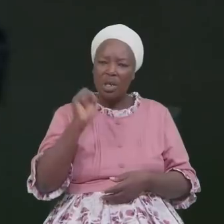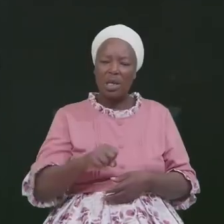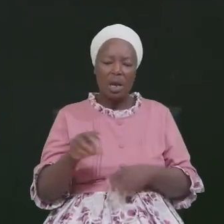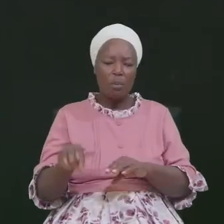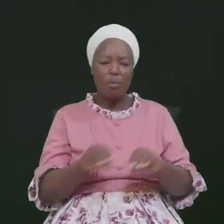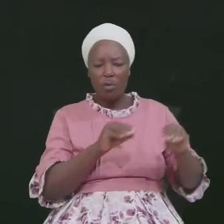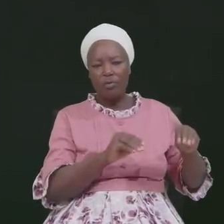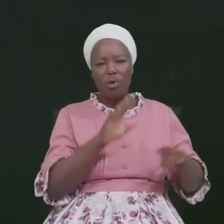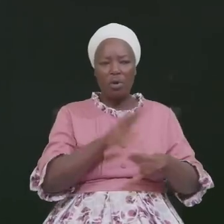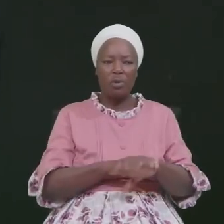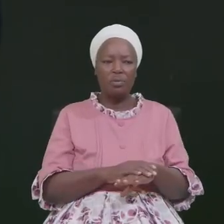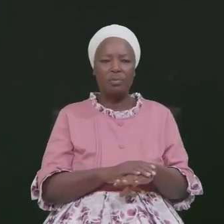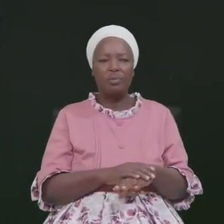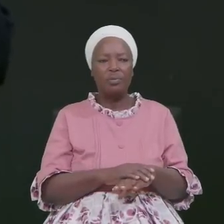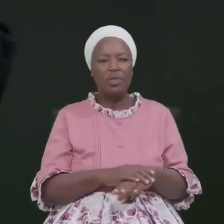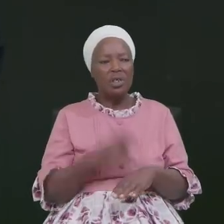Look at Joshua.